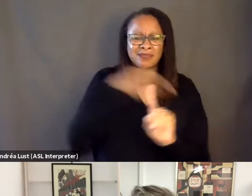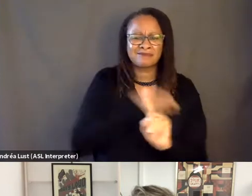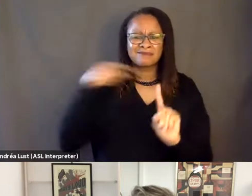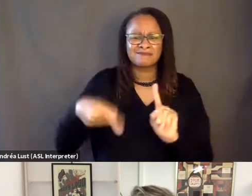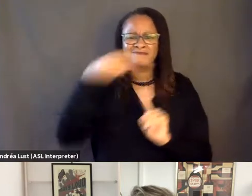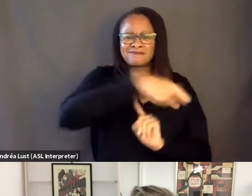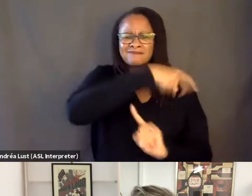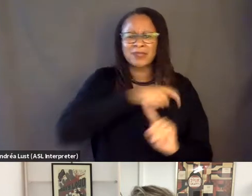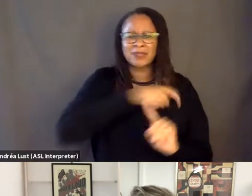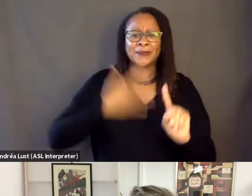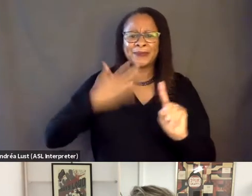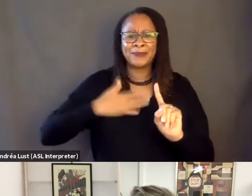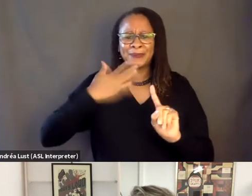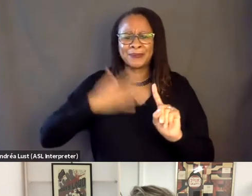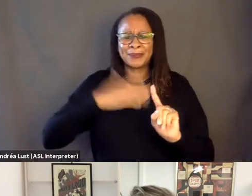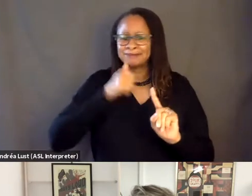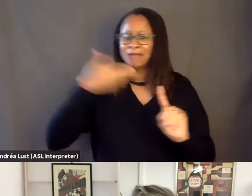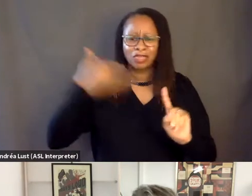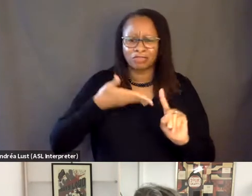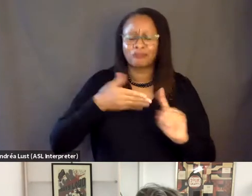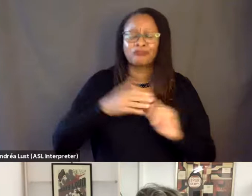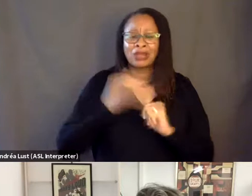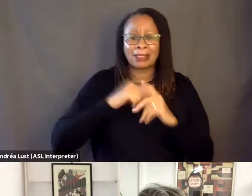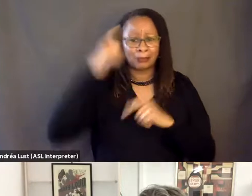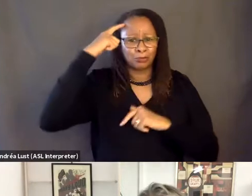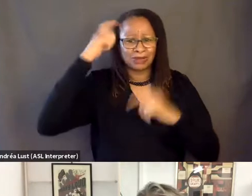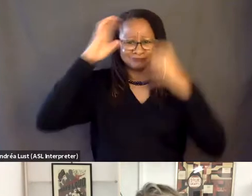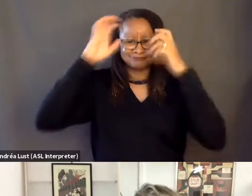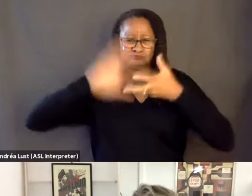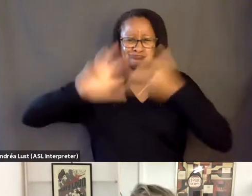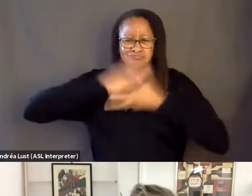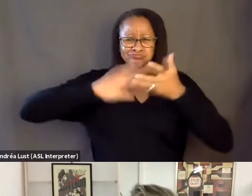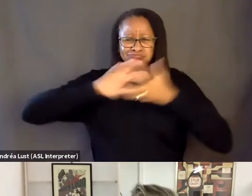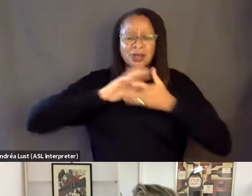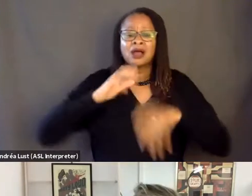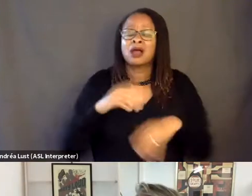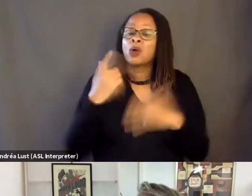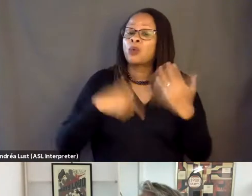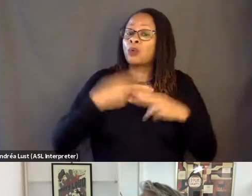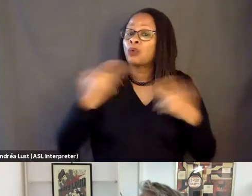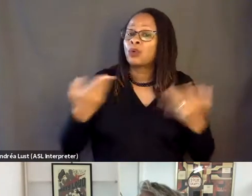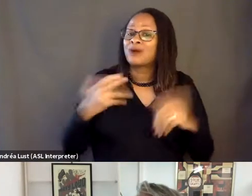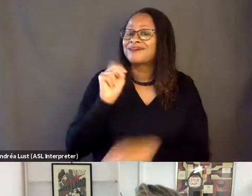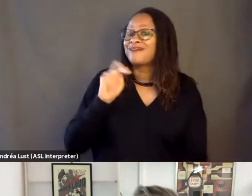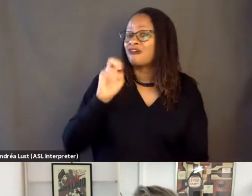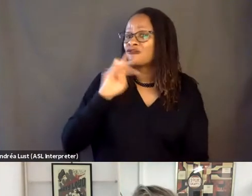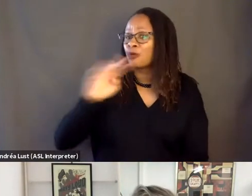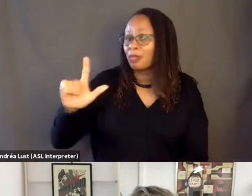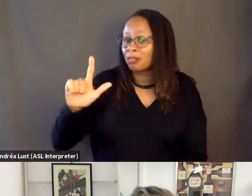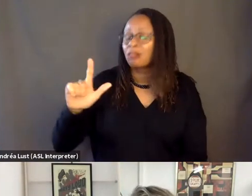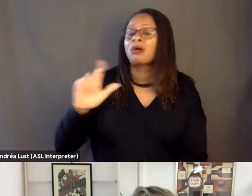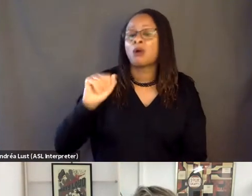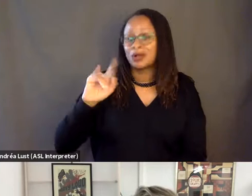or not jumbled. Functioning in jumbled in what we'd call a non-verbal